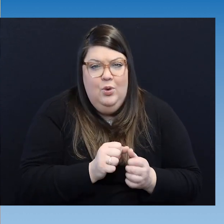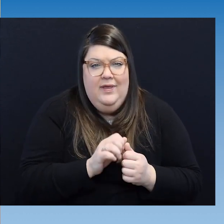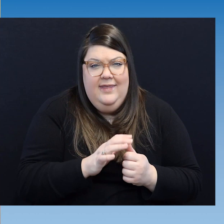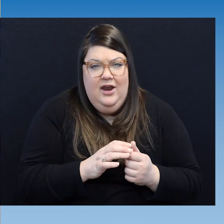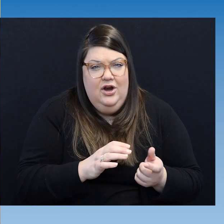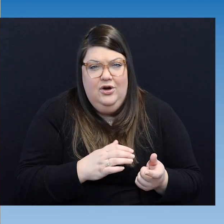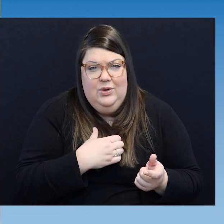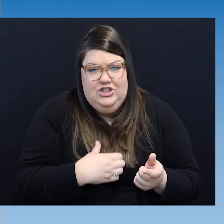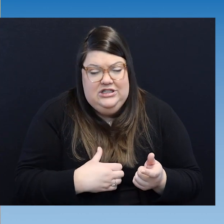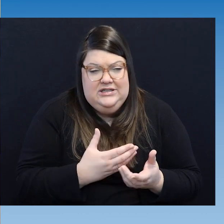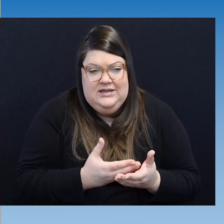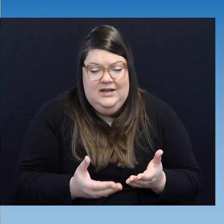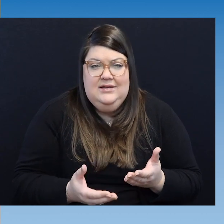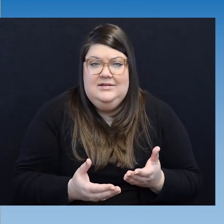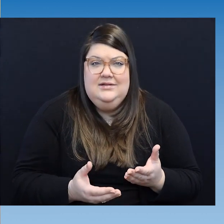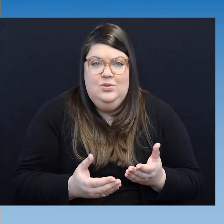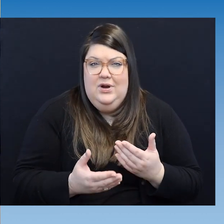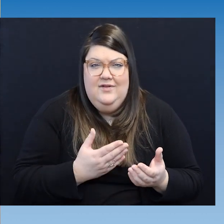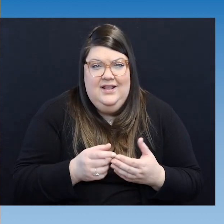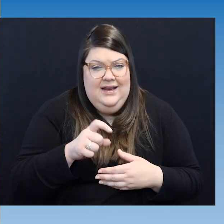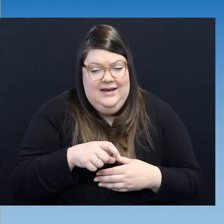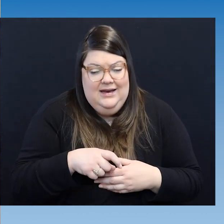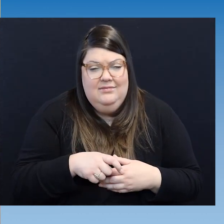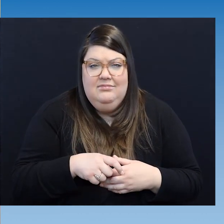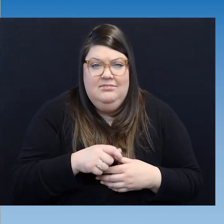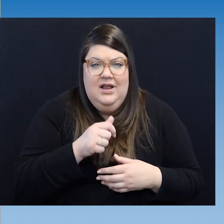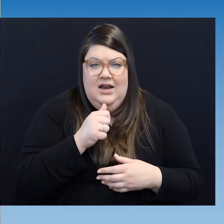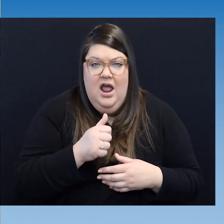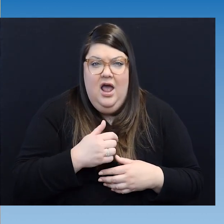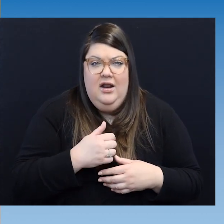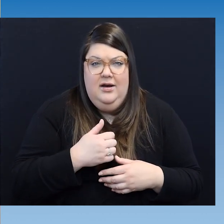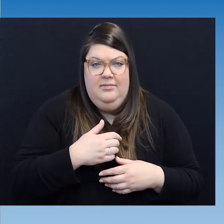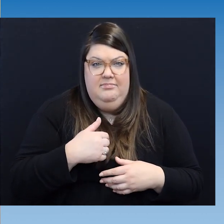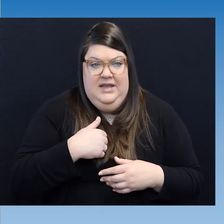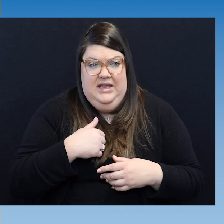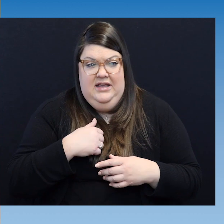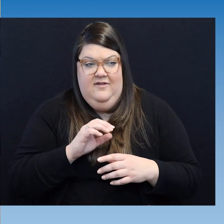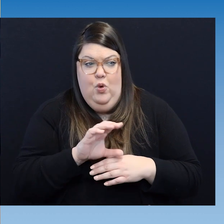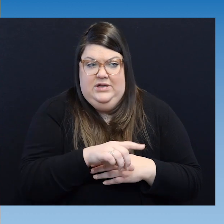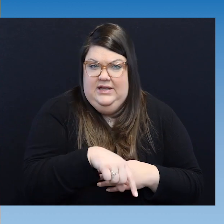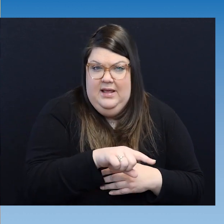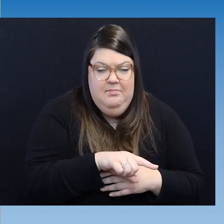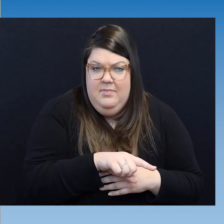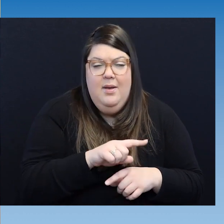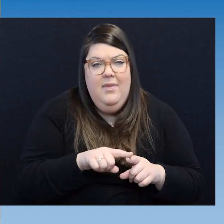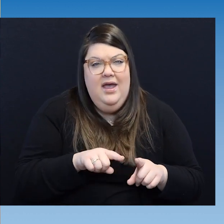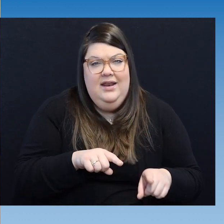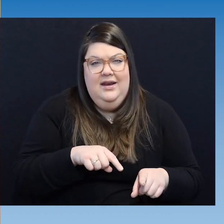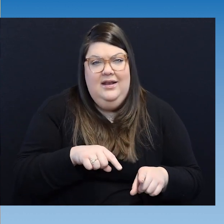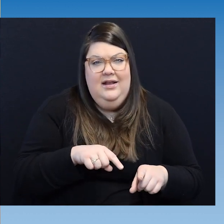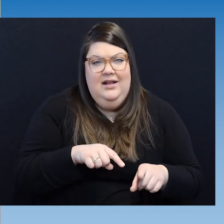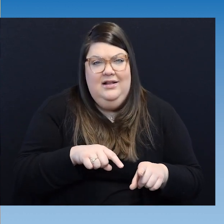wishes and the things that they need to be done, not putting ourselves on them, but taking on the things that they can't do